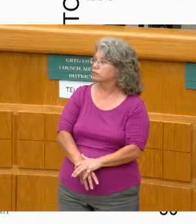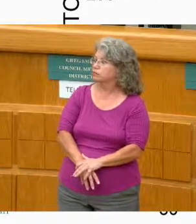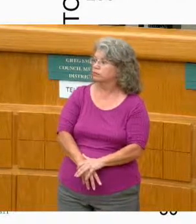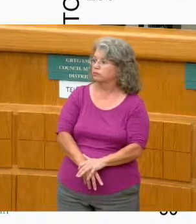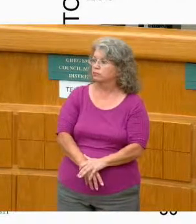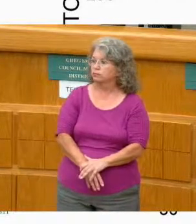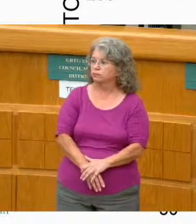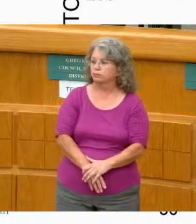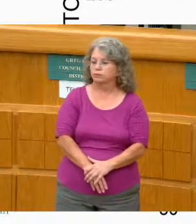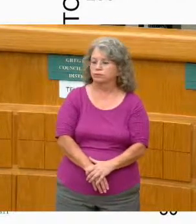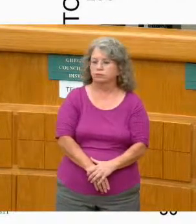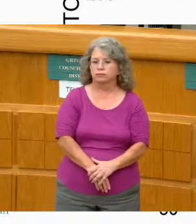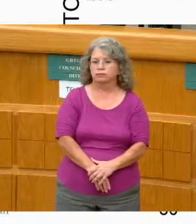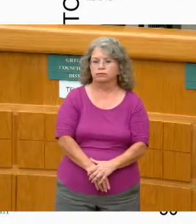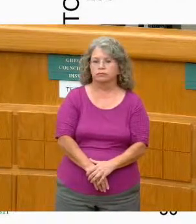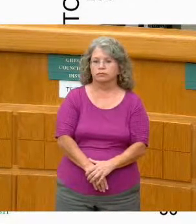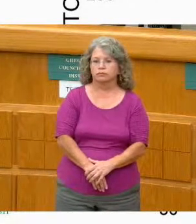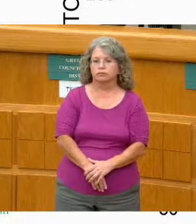Oh, I project.